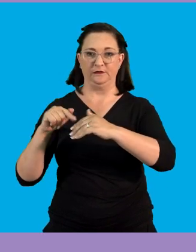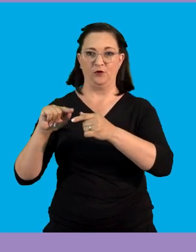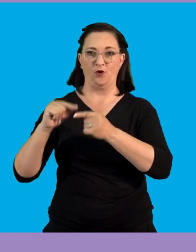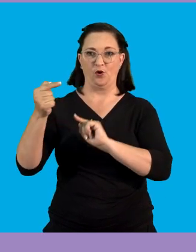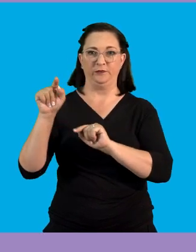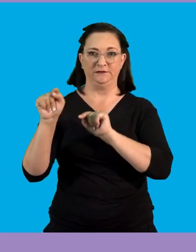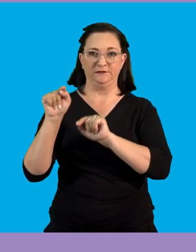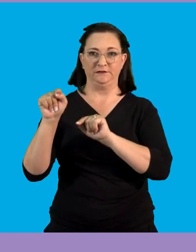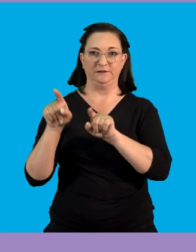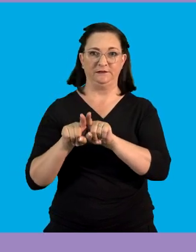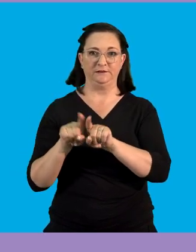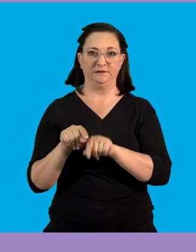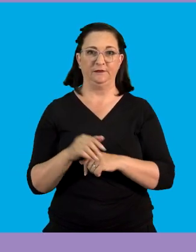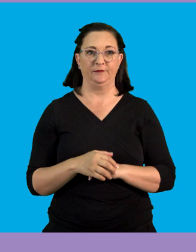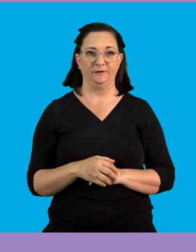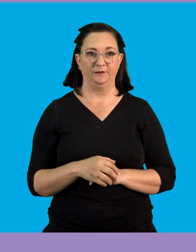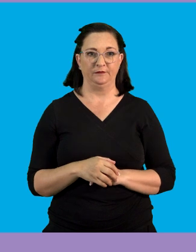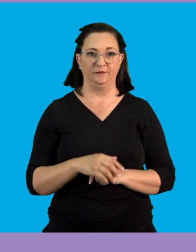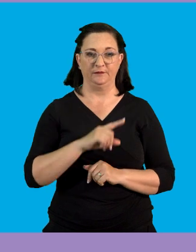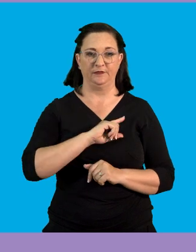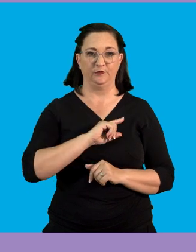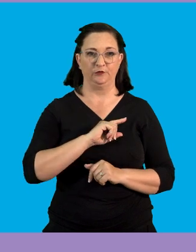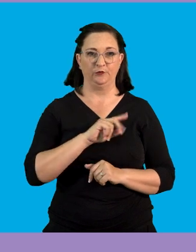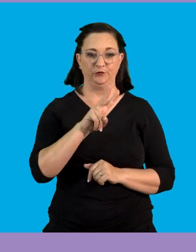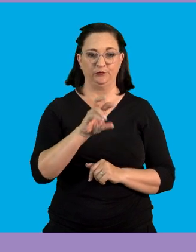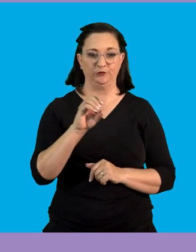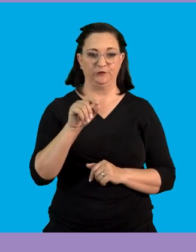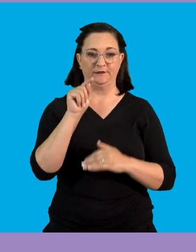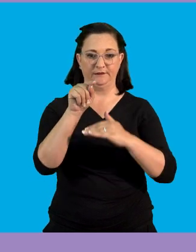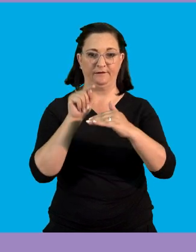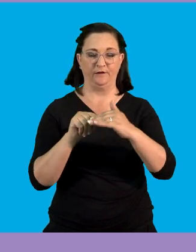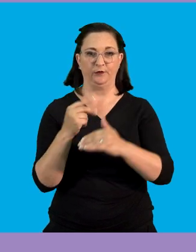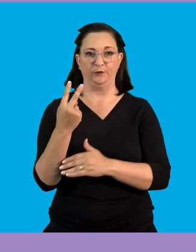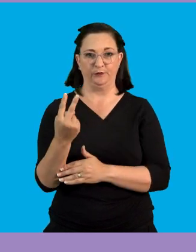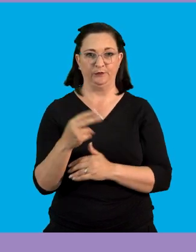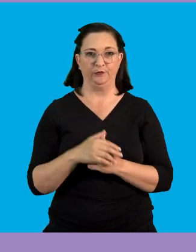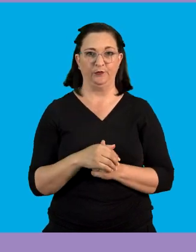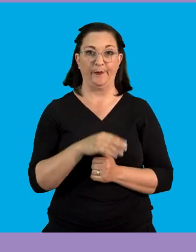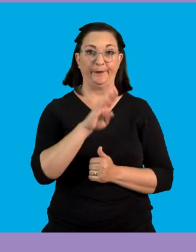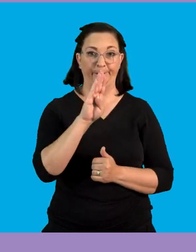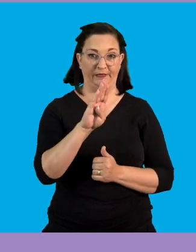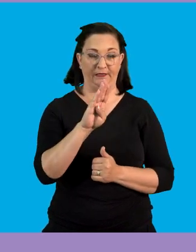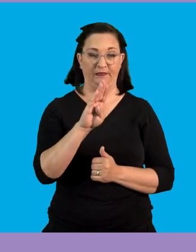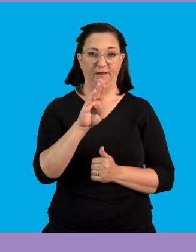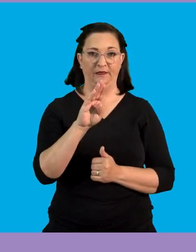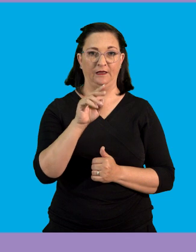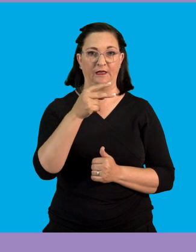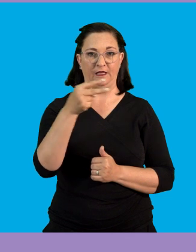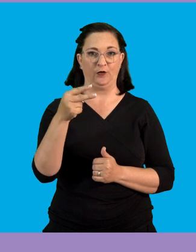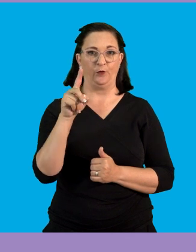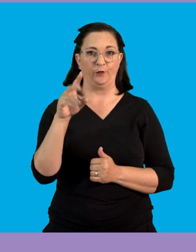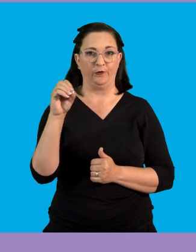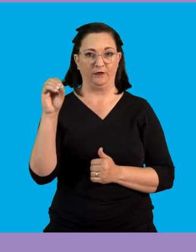B will be equals to 200 divided by 2. So angle B will be 100 degrees,